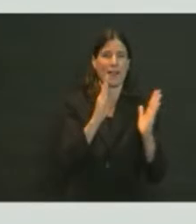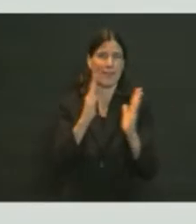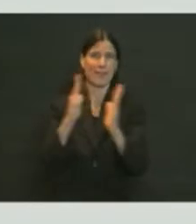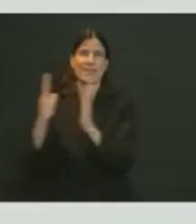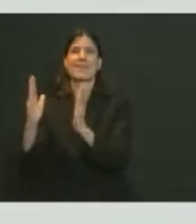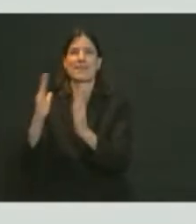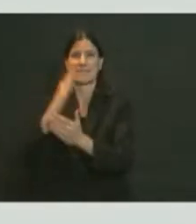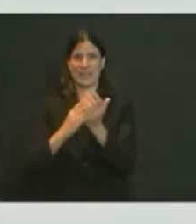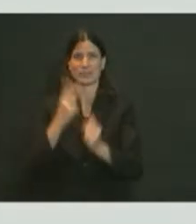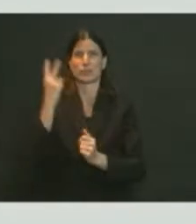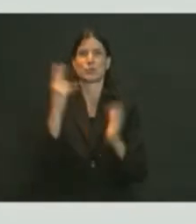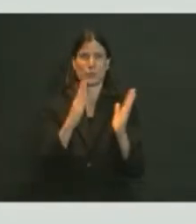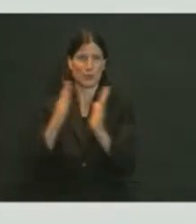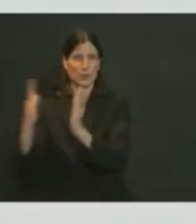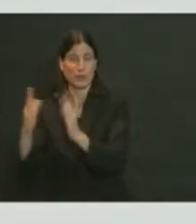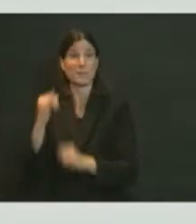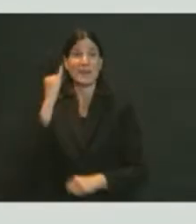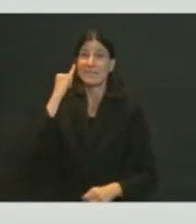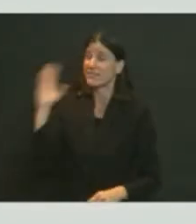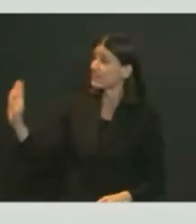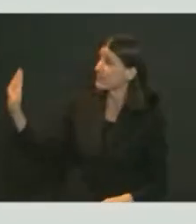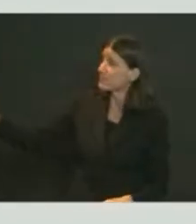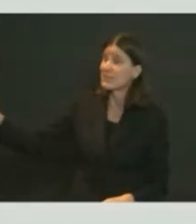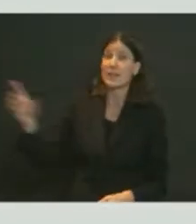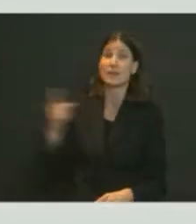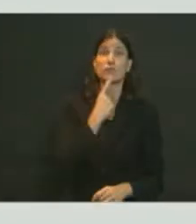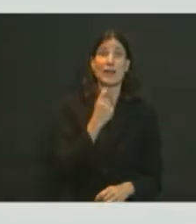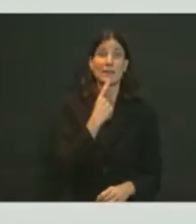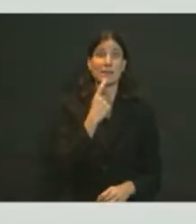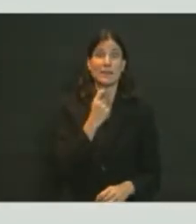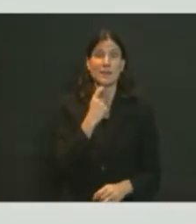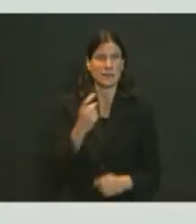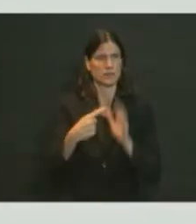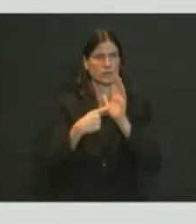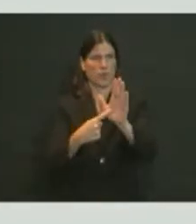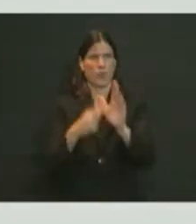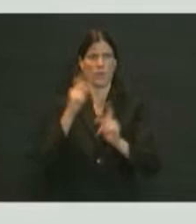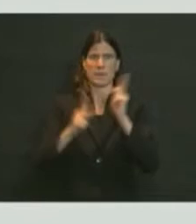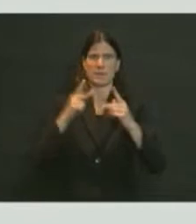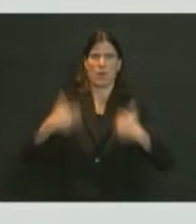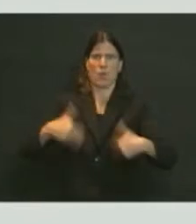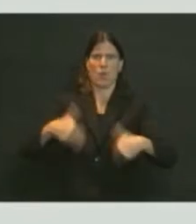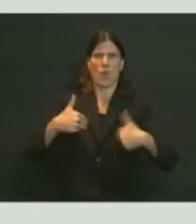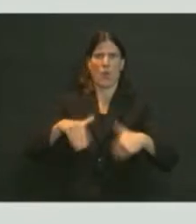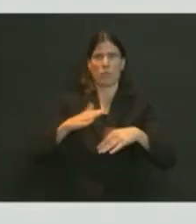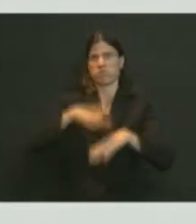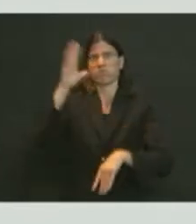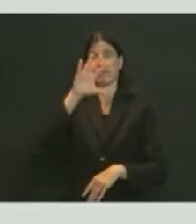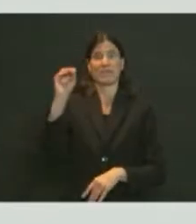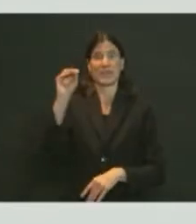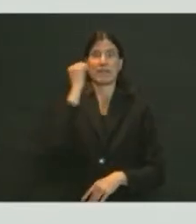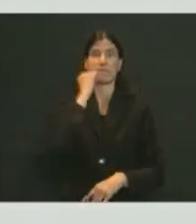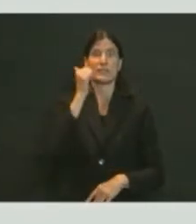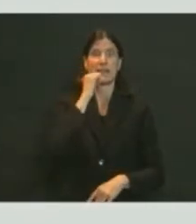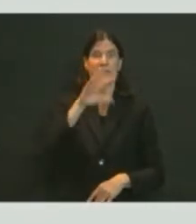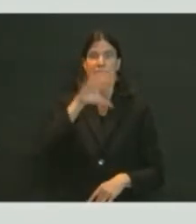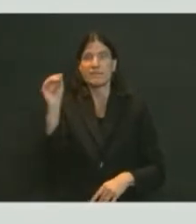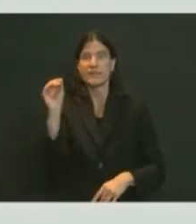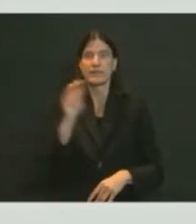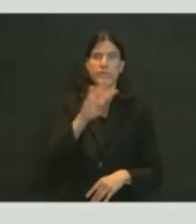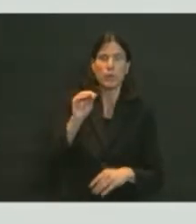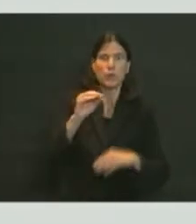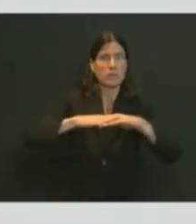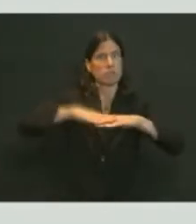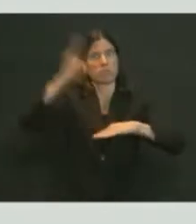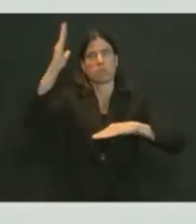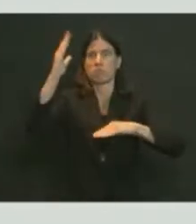50, 60 new hospitalizations a day, that's a warning sign that we may have to pause. The third metric is